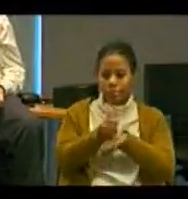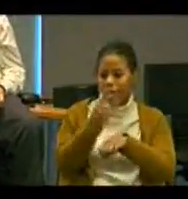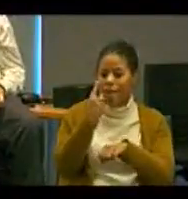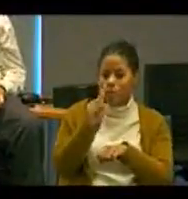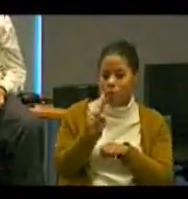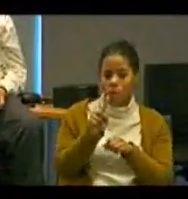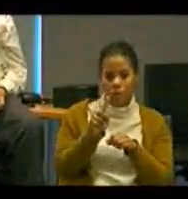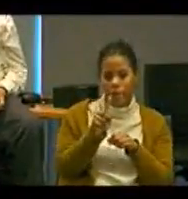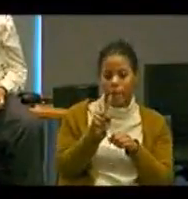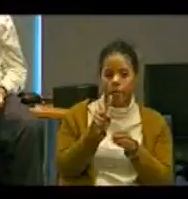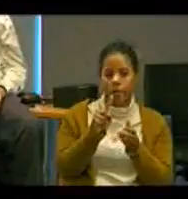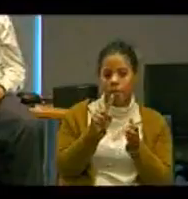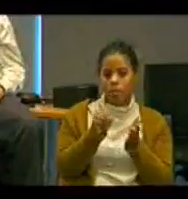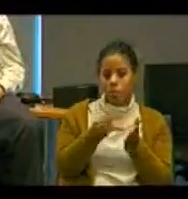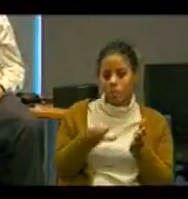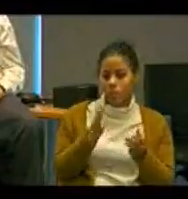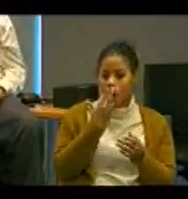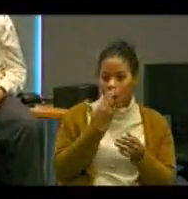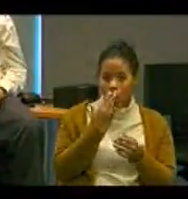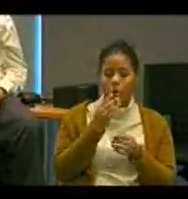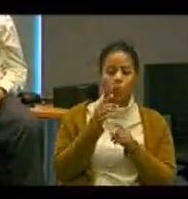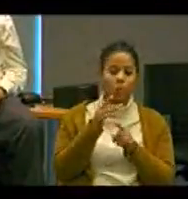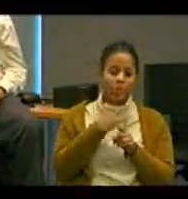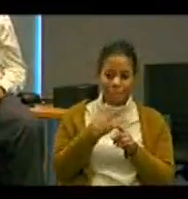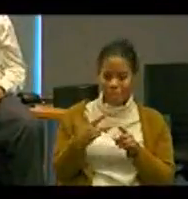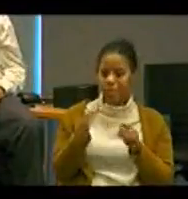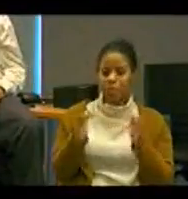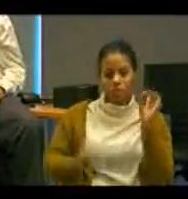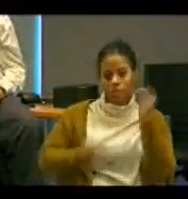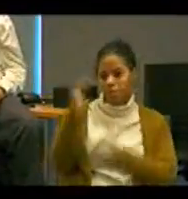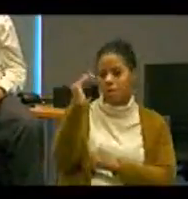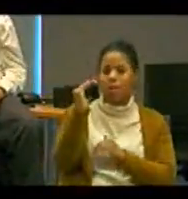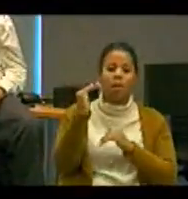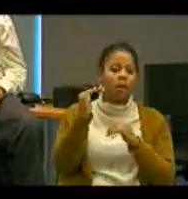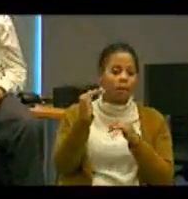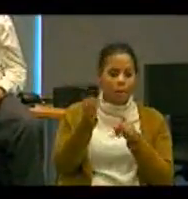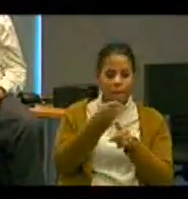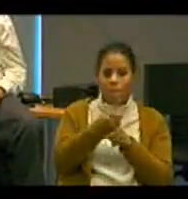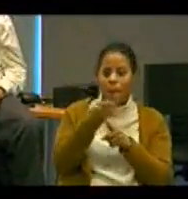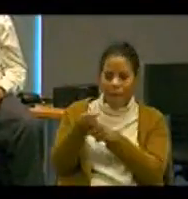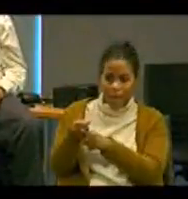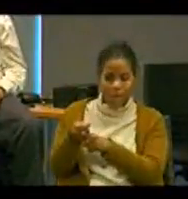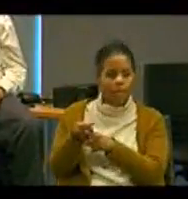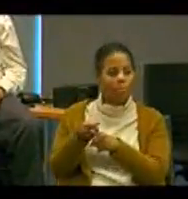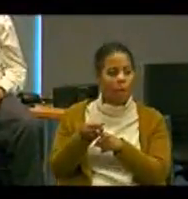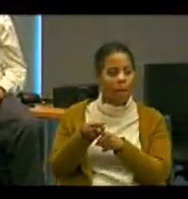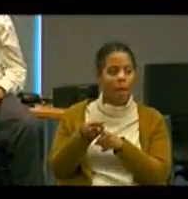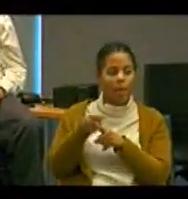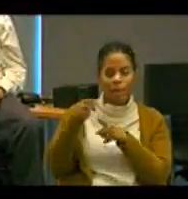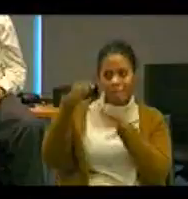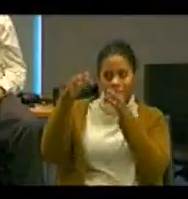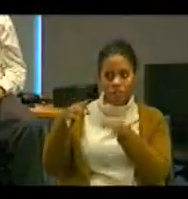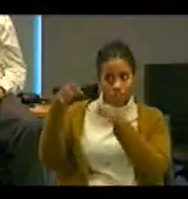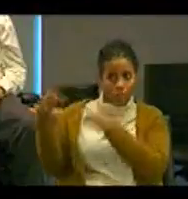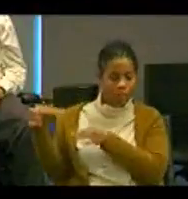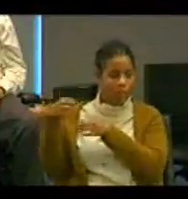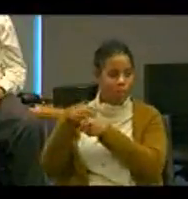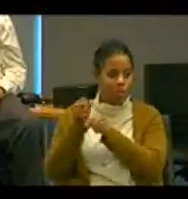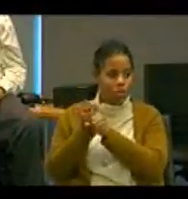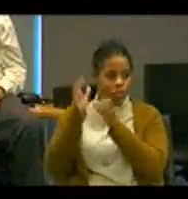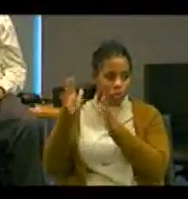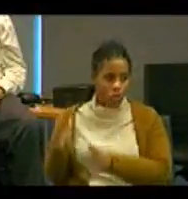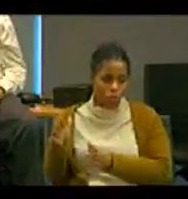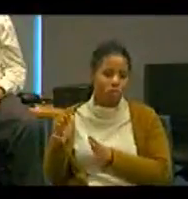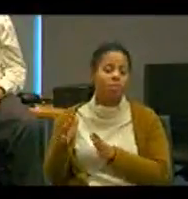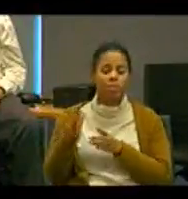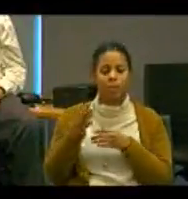of color who are disproportionately impacted by decision-making among educators and institutions that are reading behaviors in